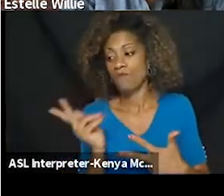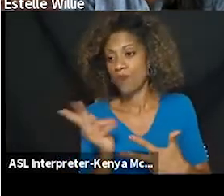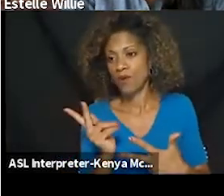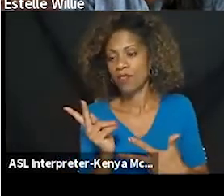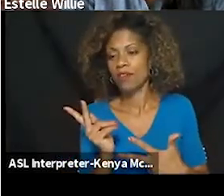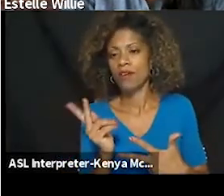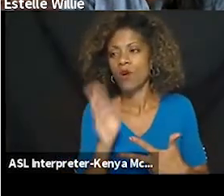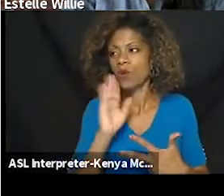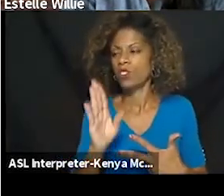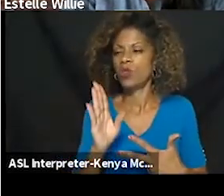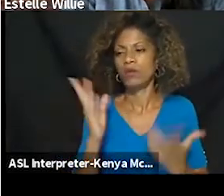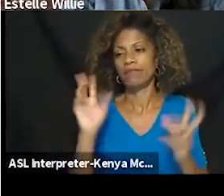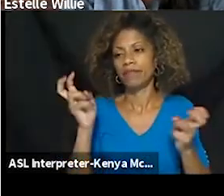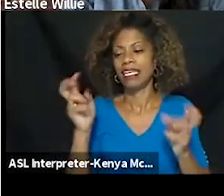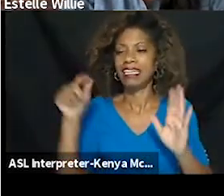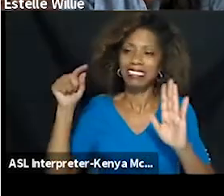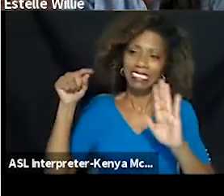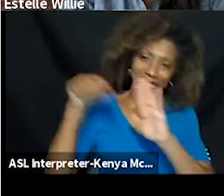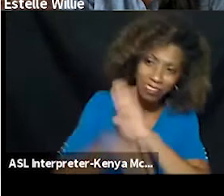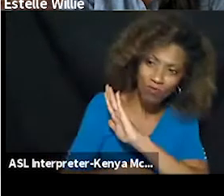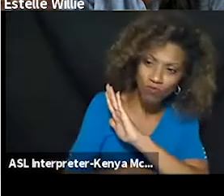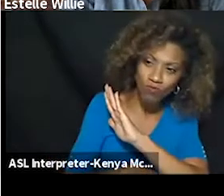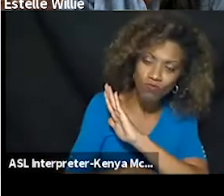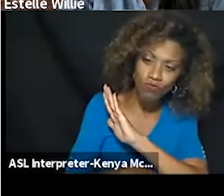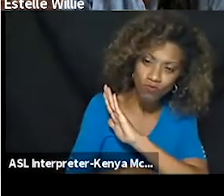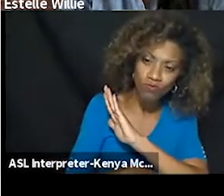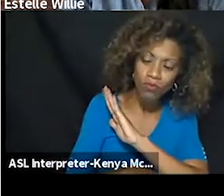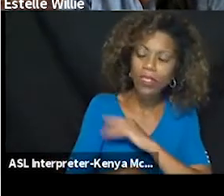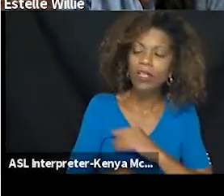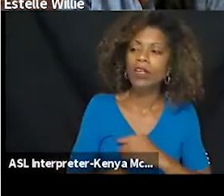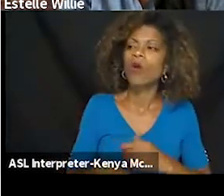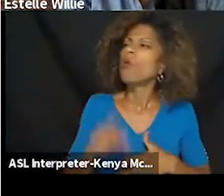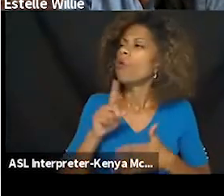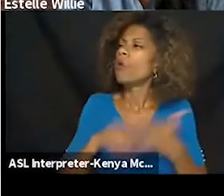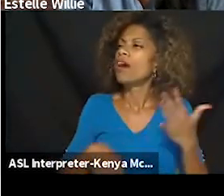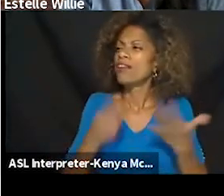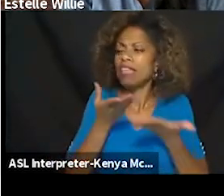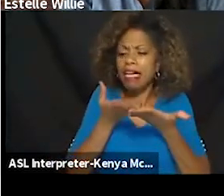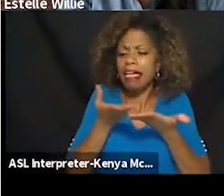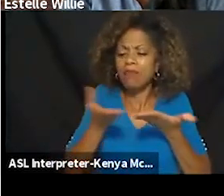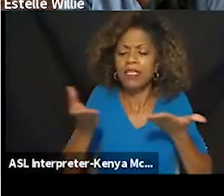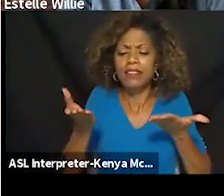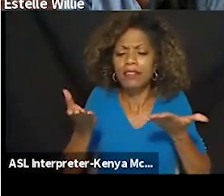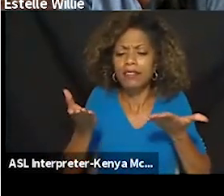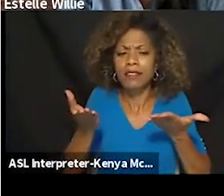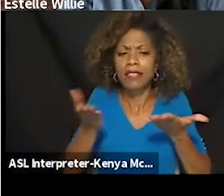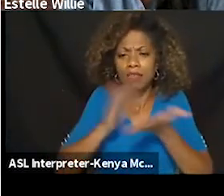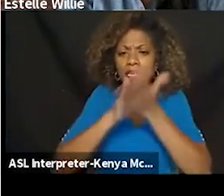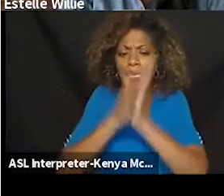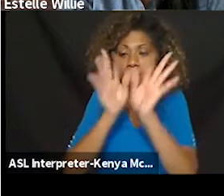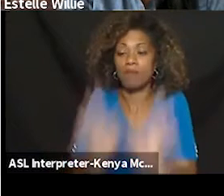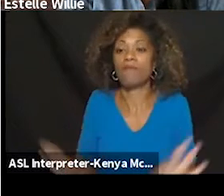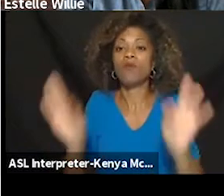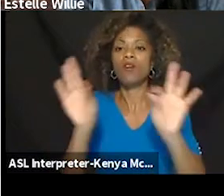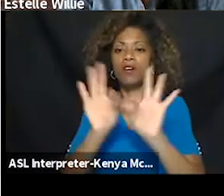be giving a deep dive on two critical elements that really made our approach hyper relevant to the key audiences that